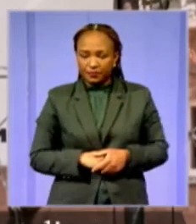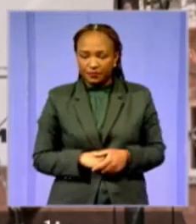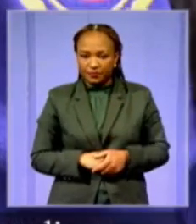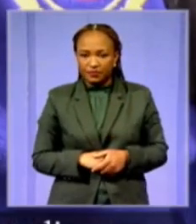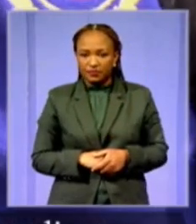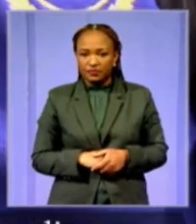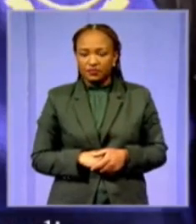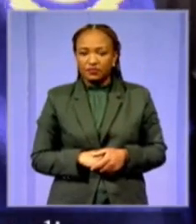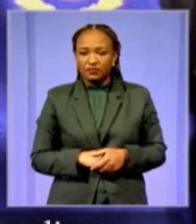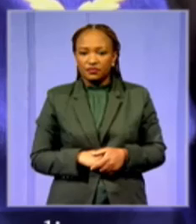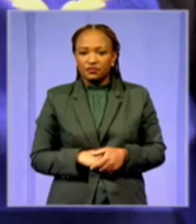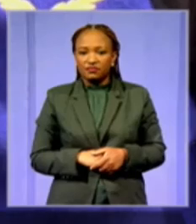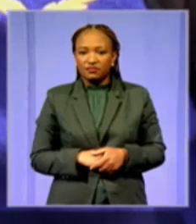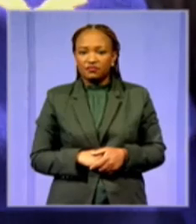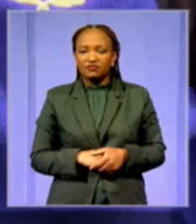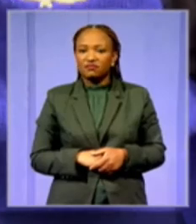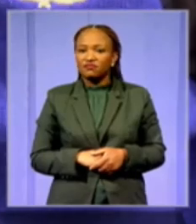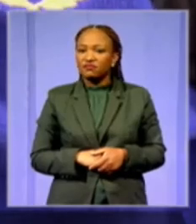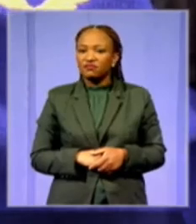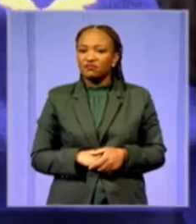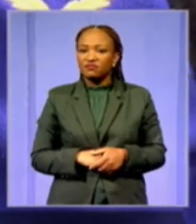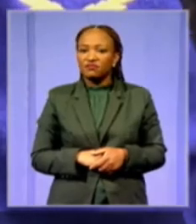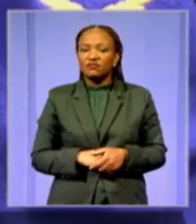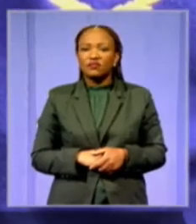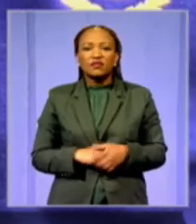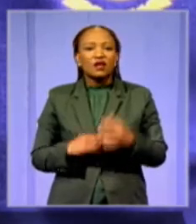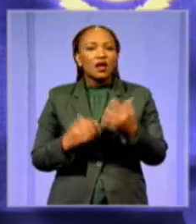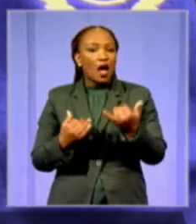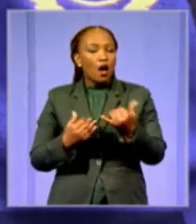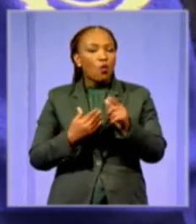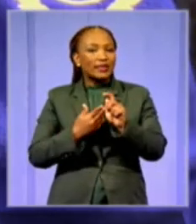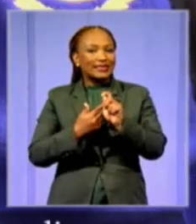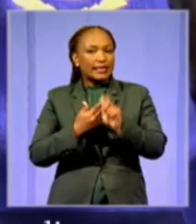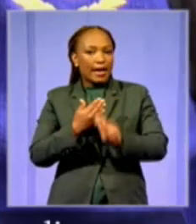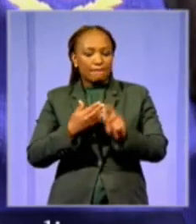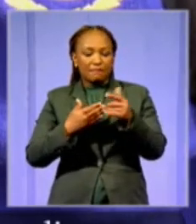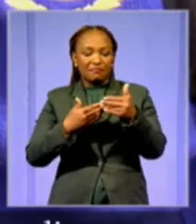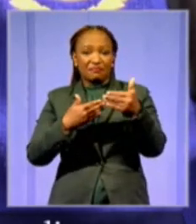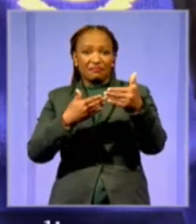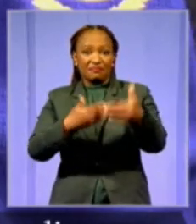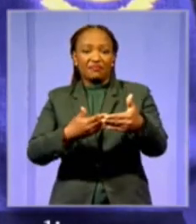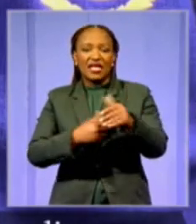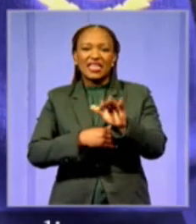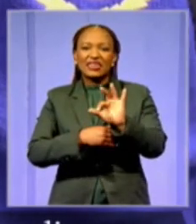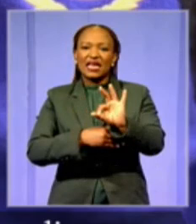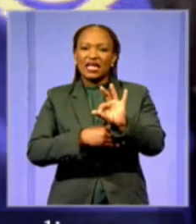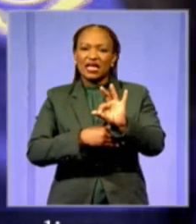ngata because no already no ke term 3 re ntse ngola di exam